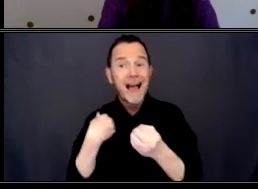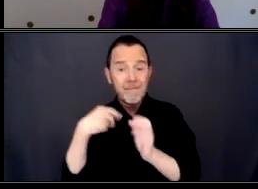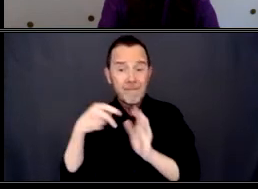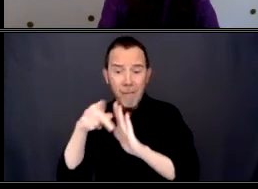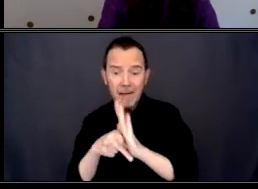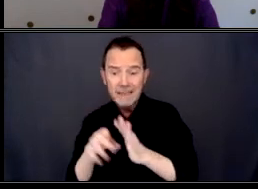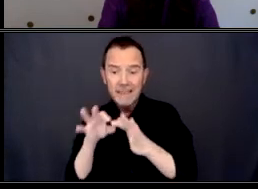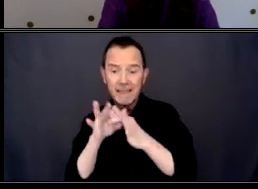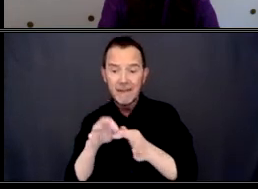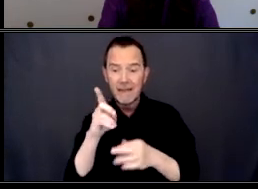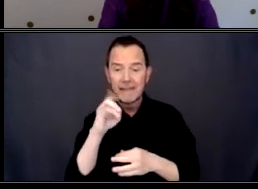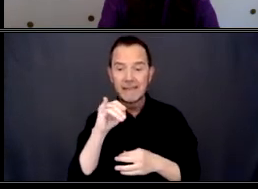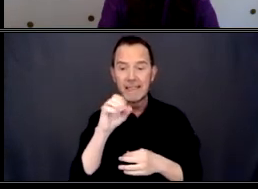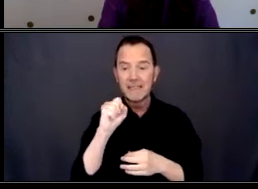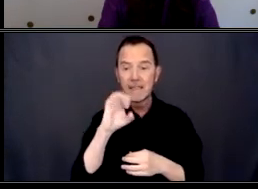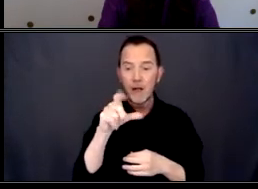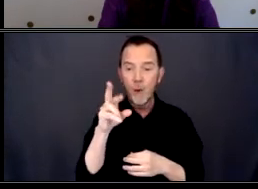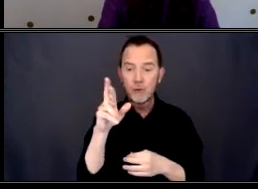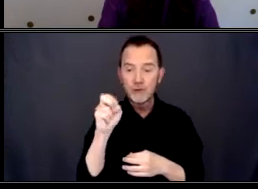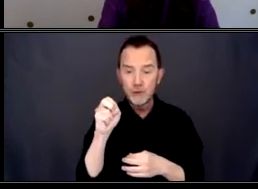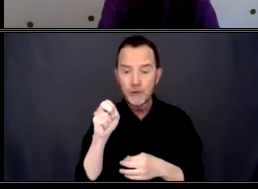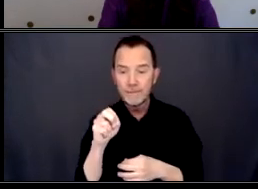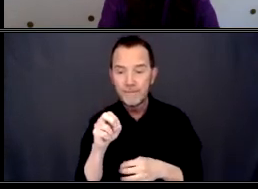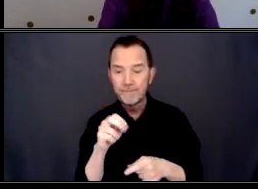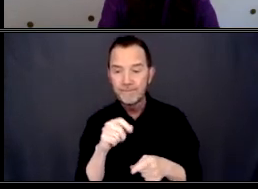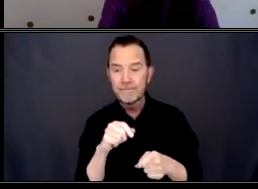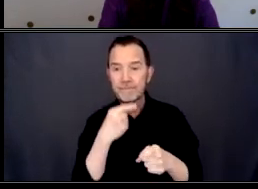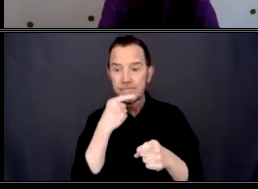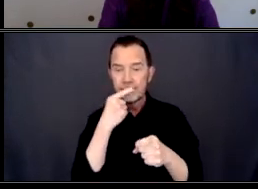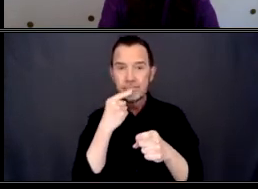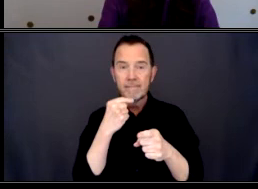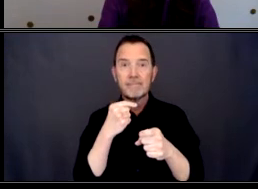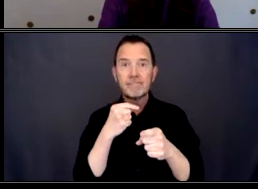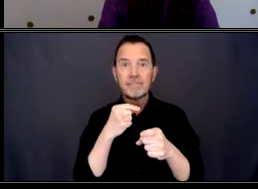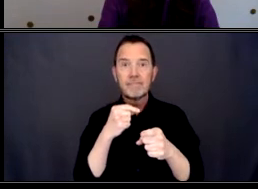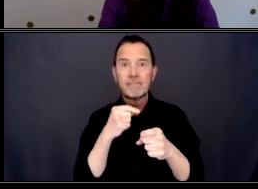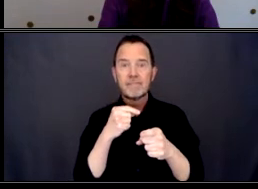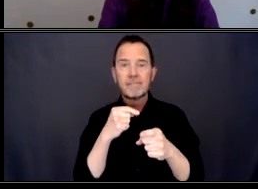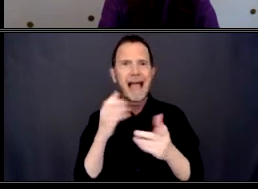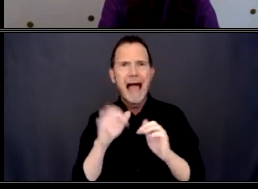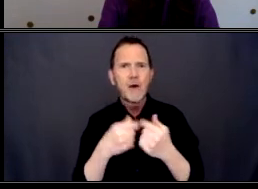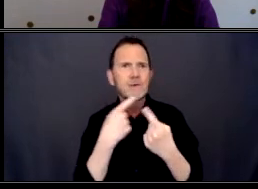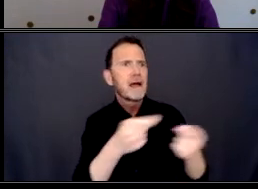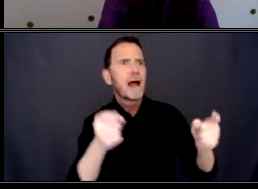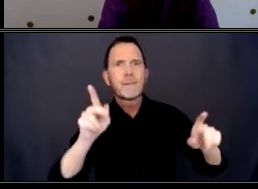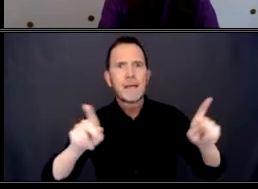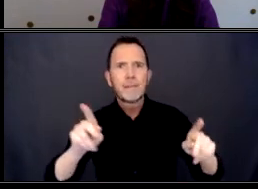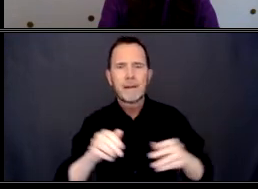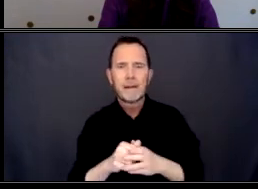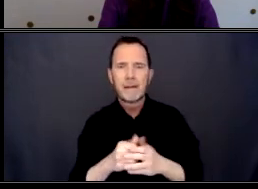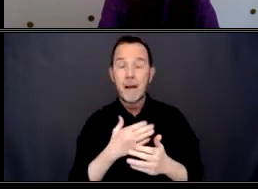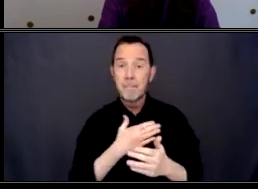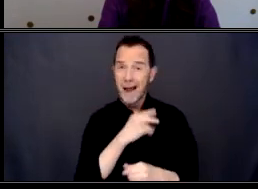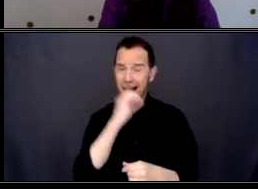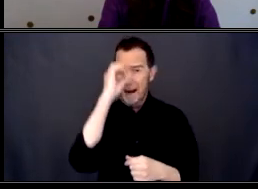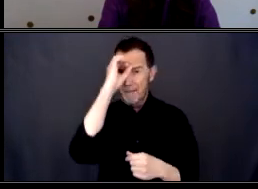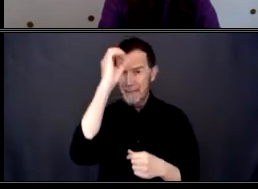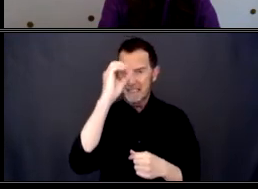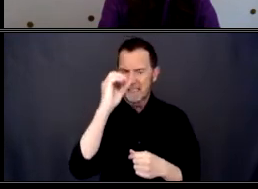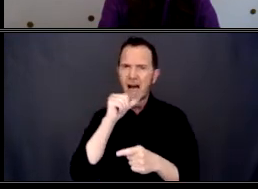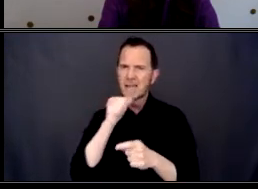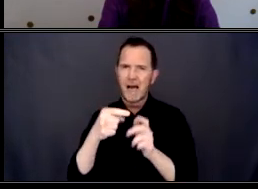my personal opinion, this is not an official opinion of my employer. My personal opinion is that whenever you have an opportunity to disclose a